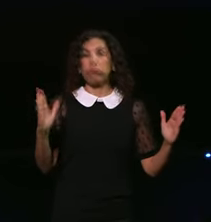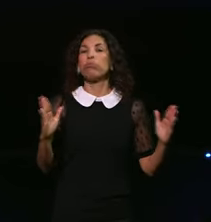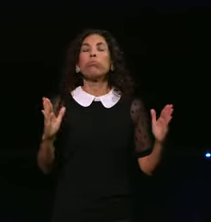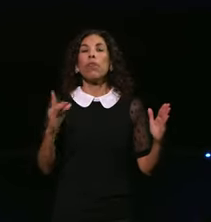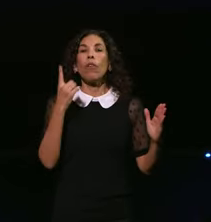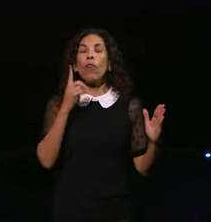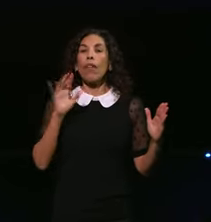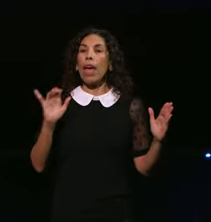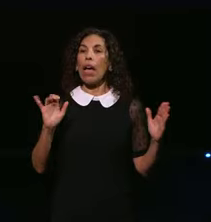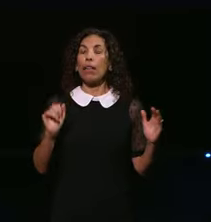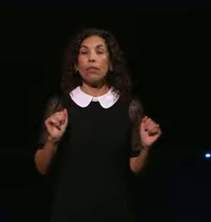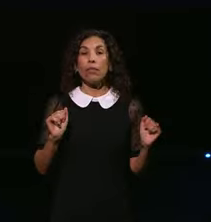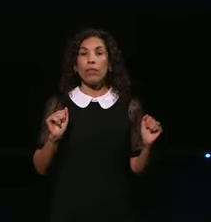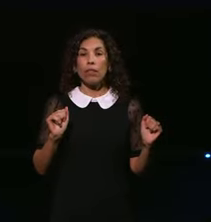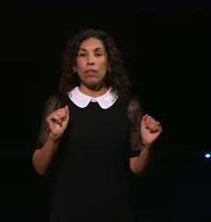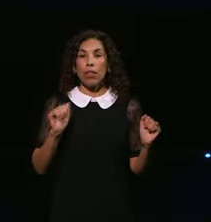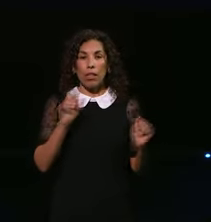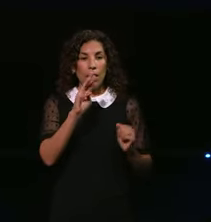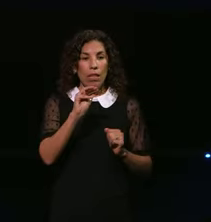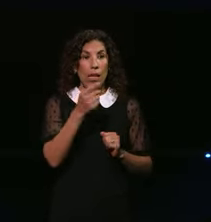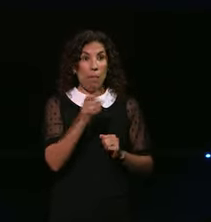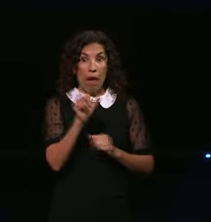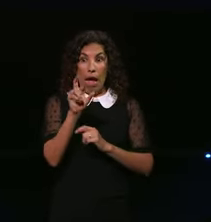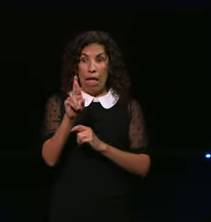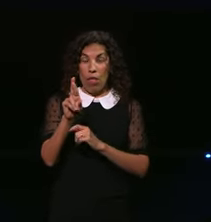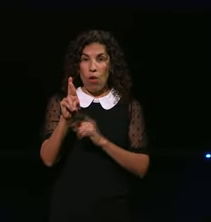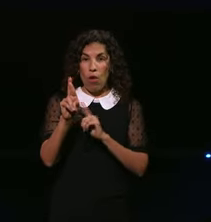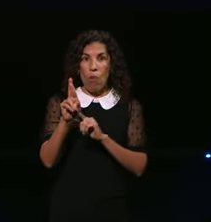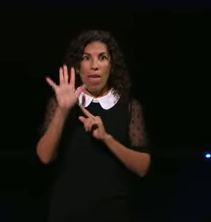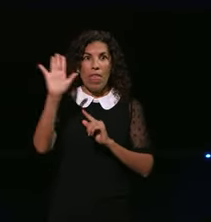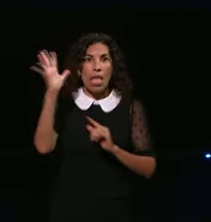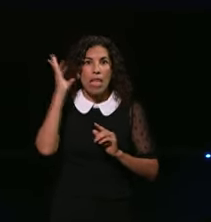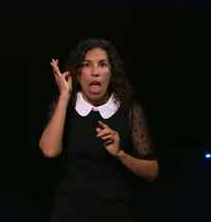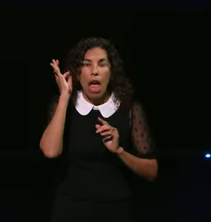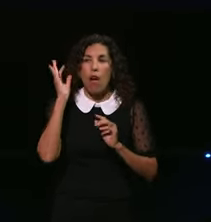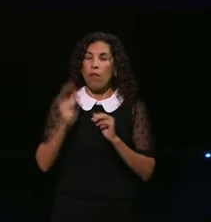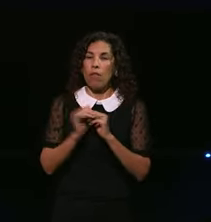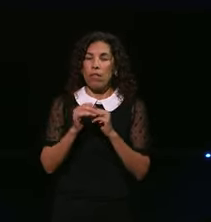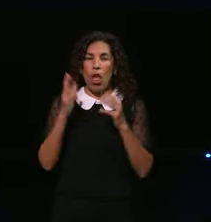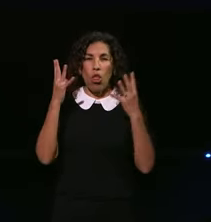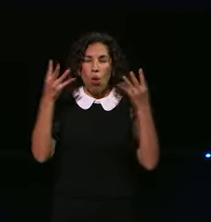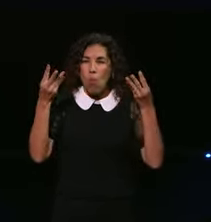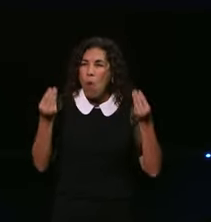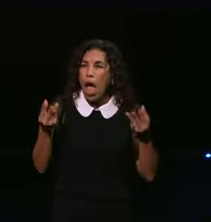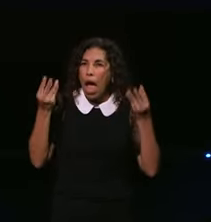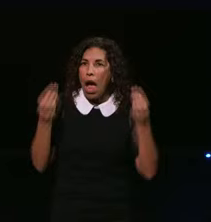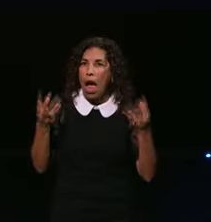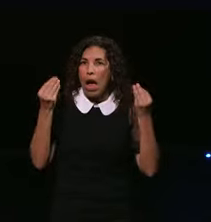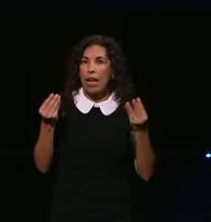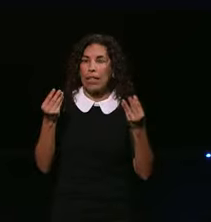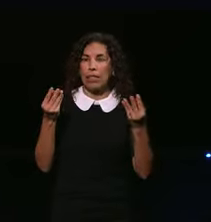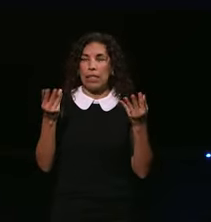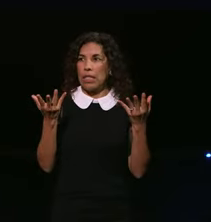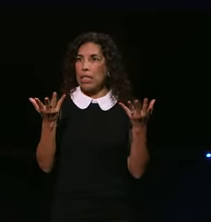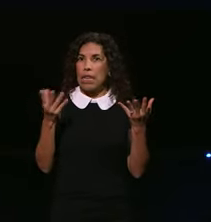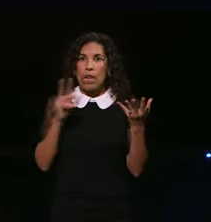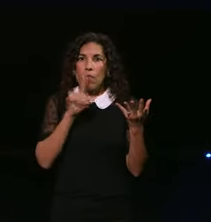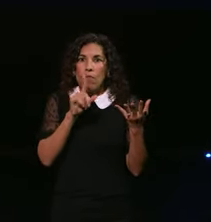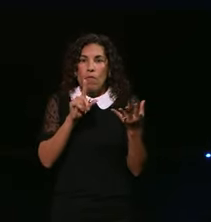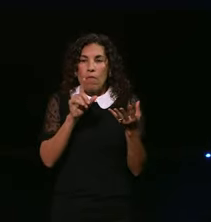For that, the Mailer scene with his hair soaking wet, his skin soaking wet, and